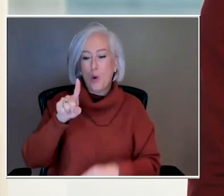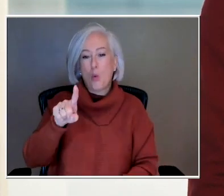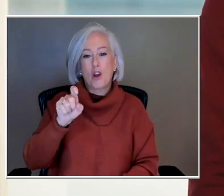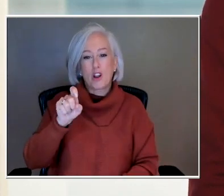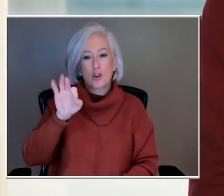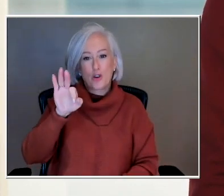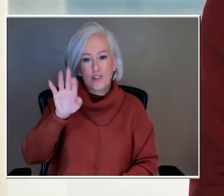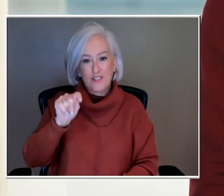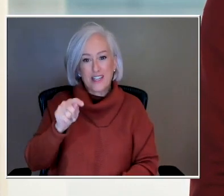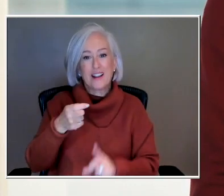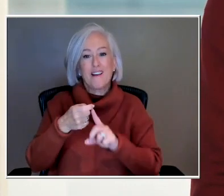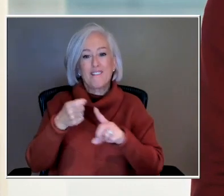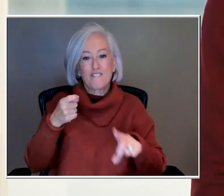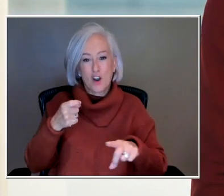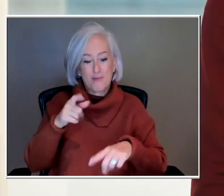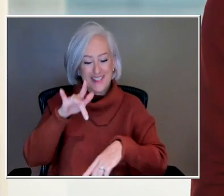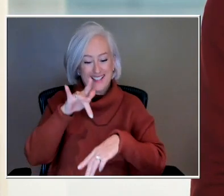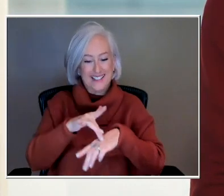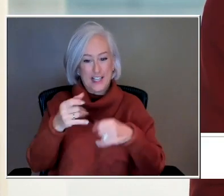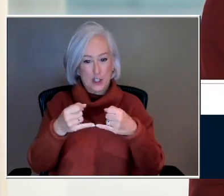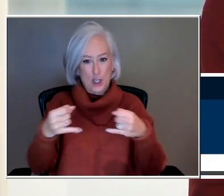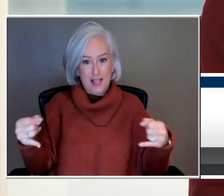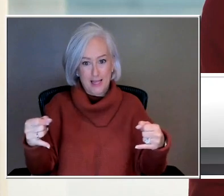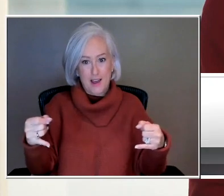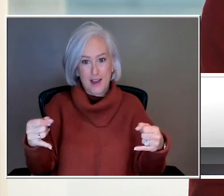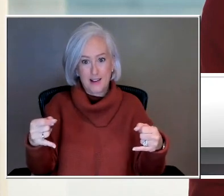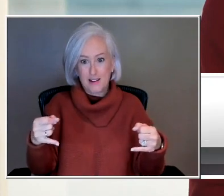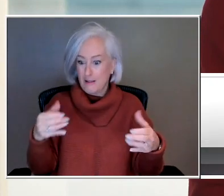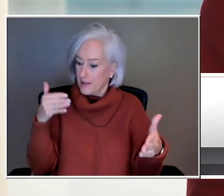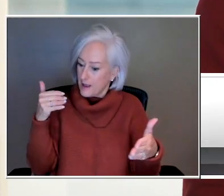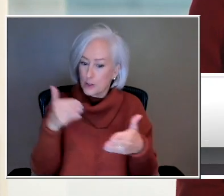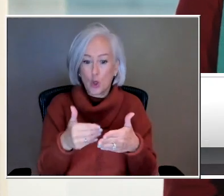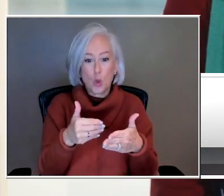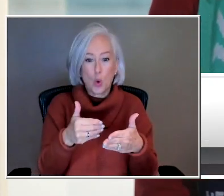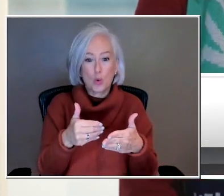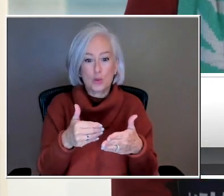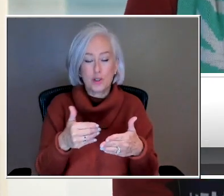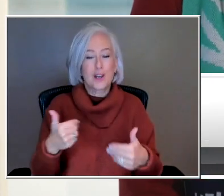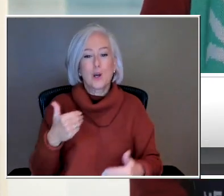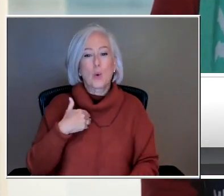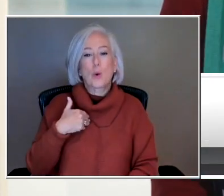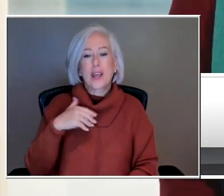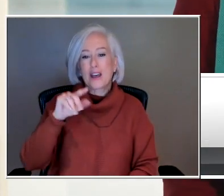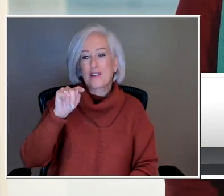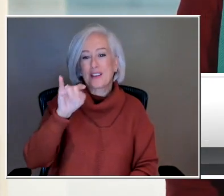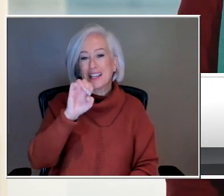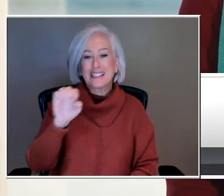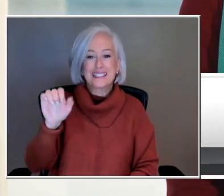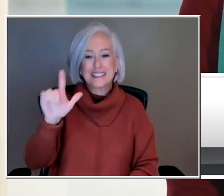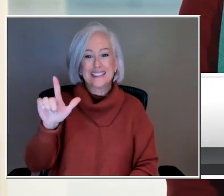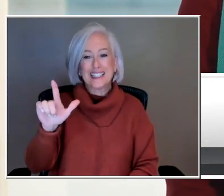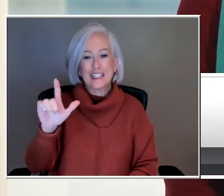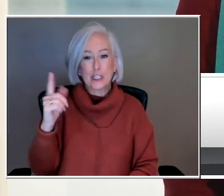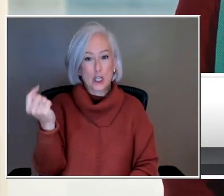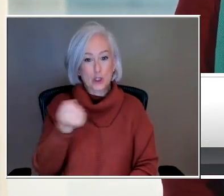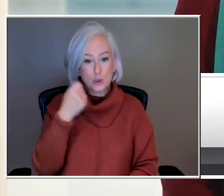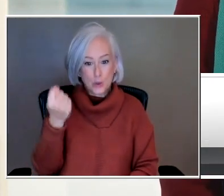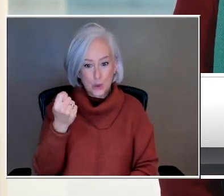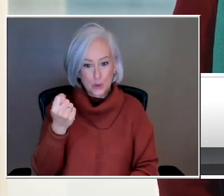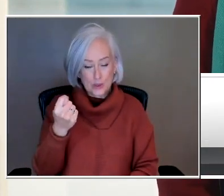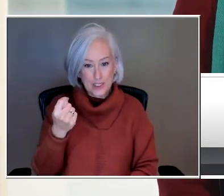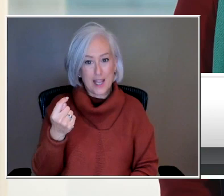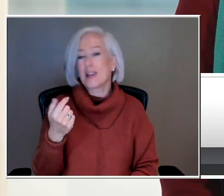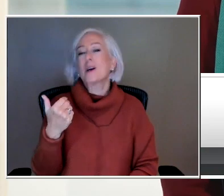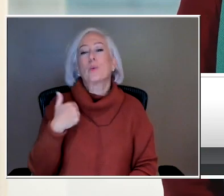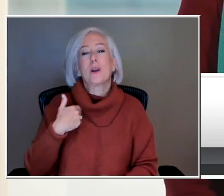stadium as well. For example, we've had Teal Tuesdays, and we've announced our culinary partners, and they are the best of the best.